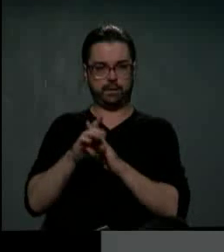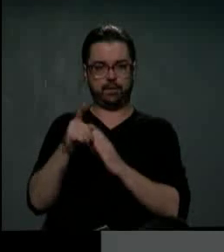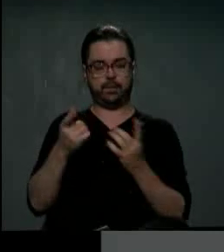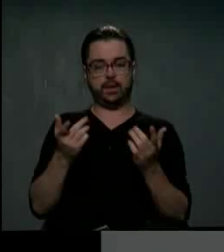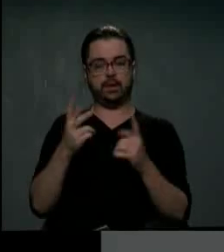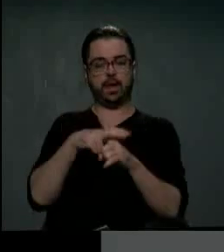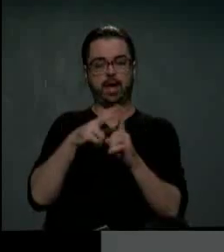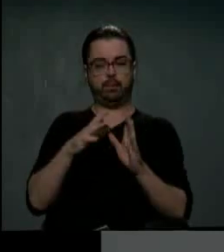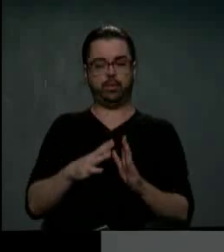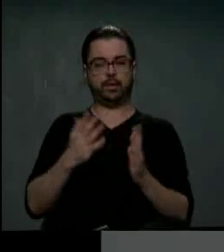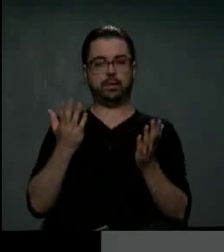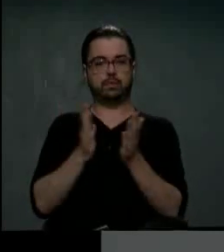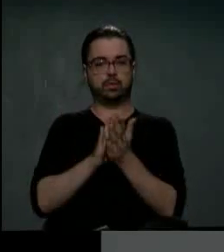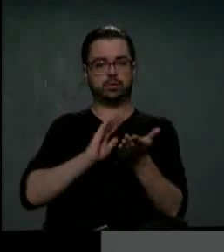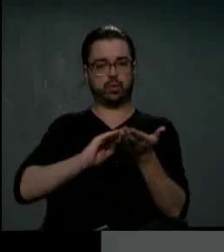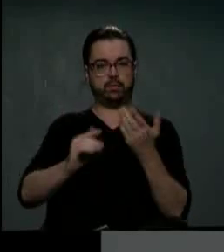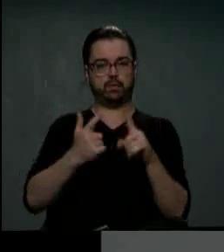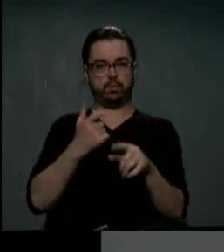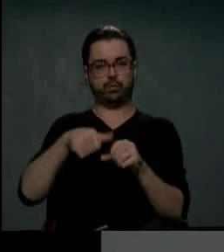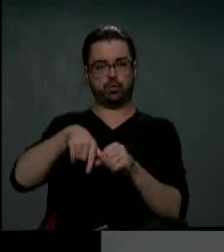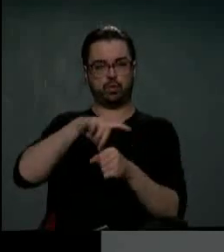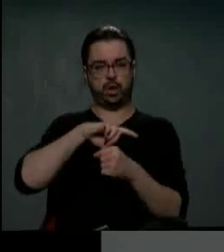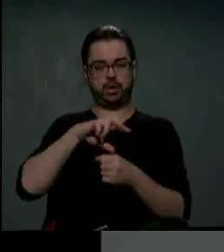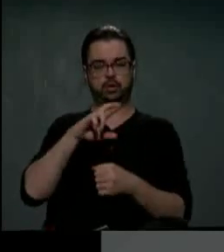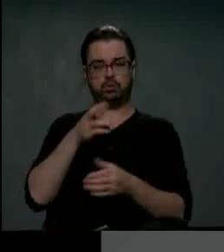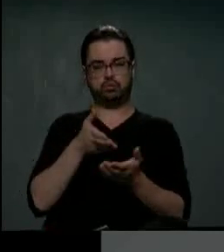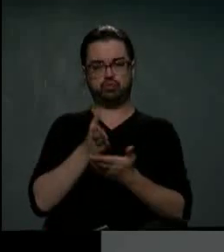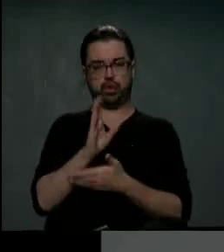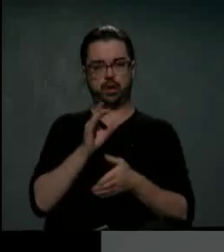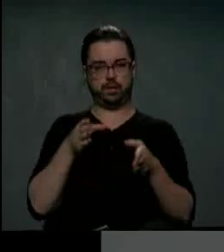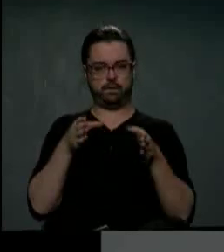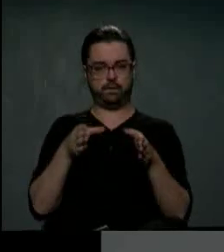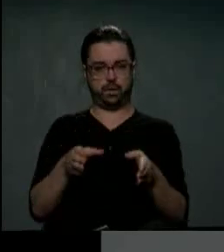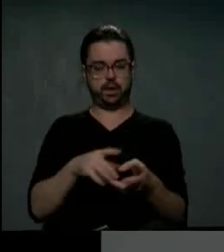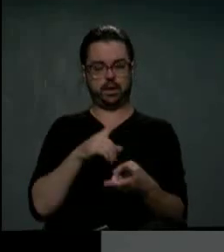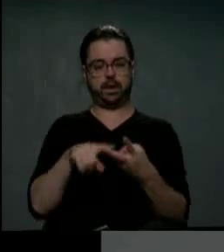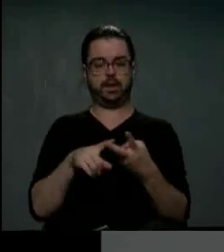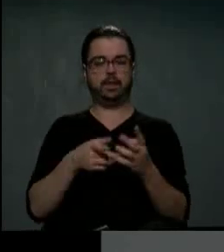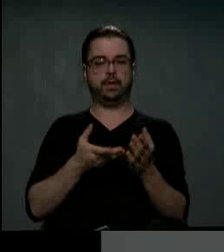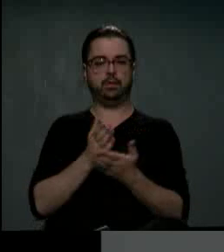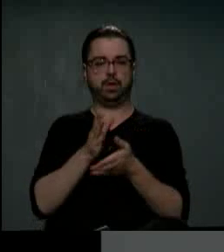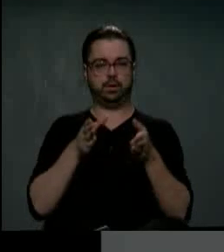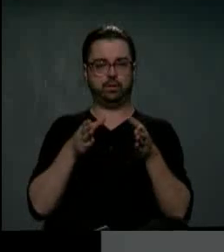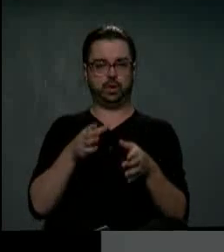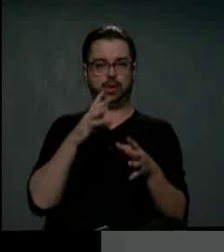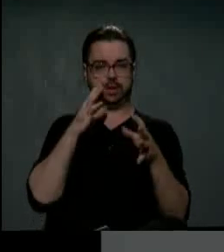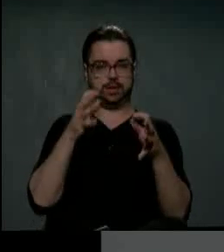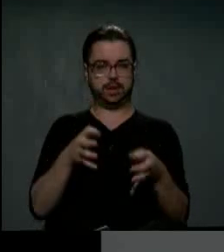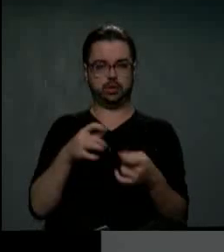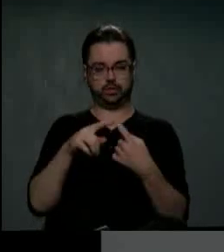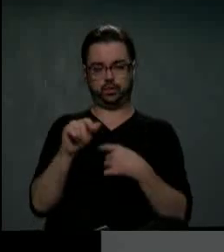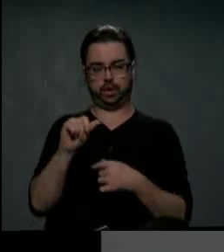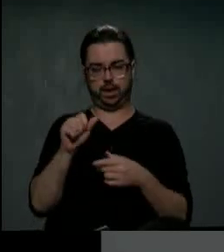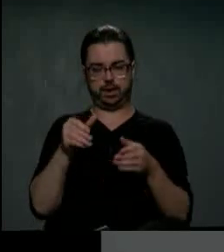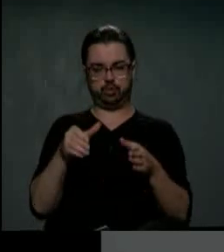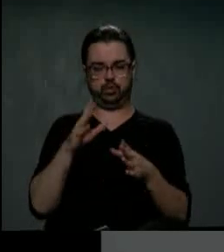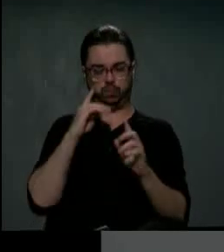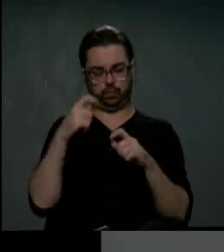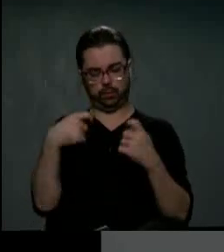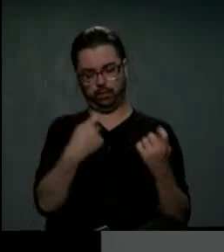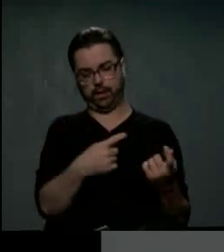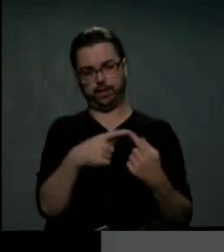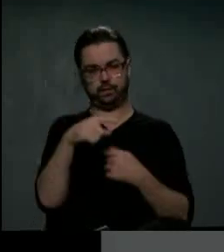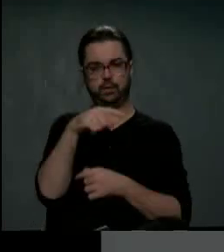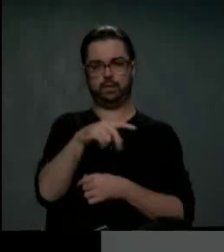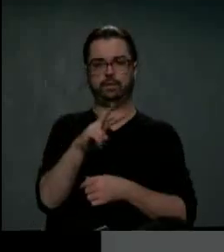the radial right-of-way dedication and a waiver of the right-of-way dedication for A Street. The right-of-way dedication will be provided for Van Buren. The